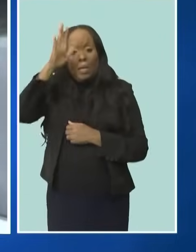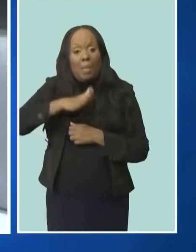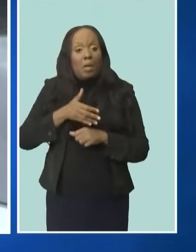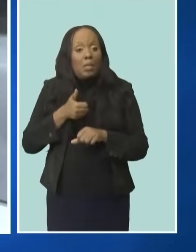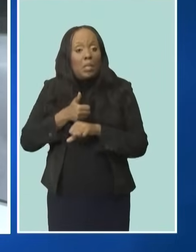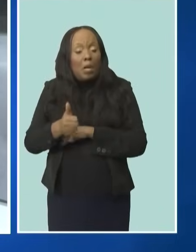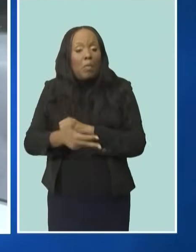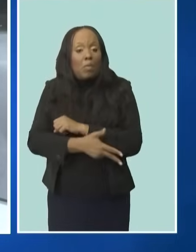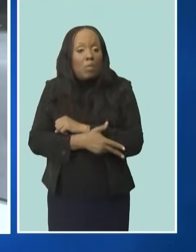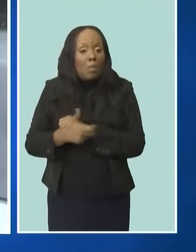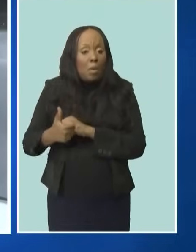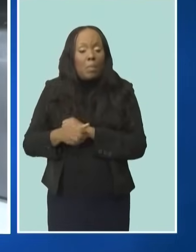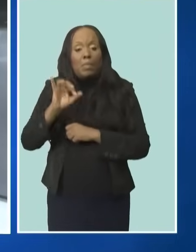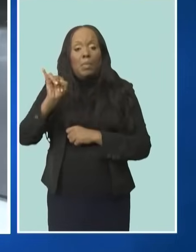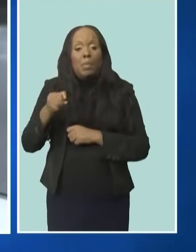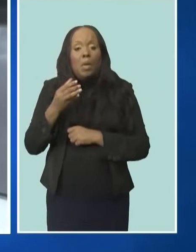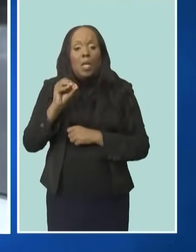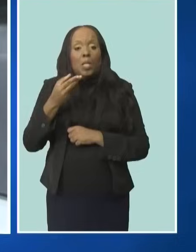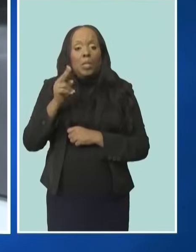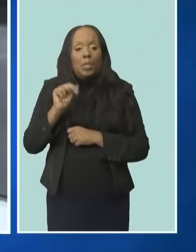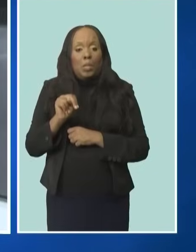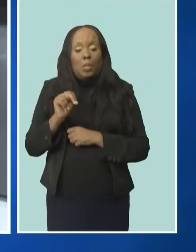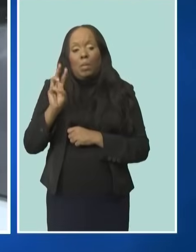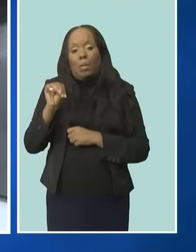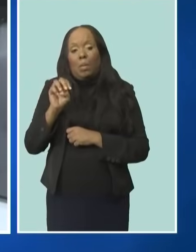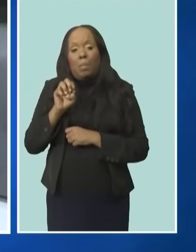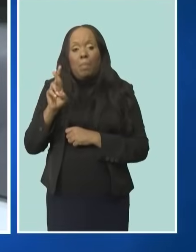with robbing John Merritt of